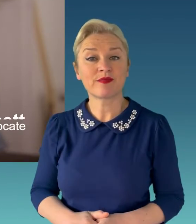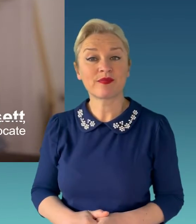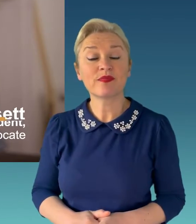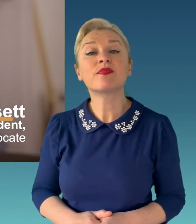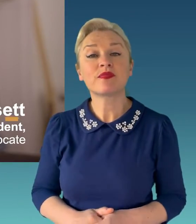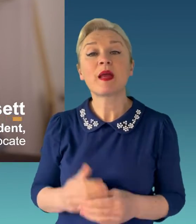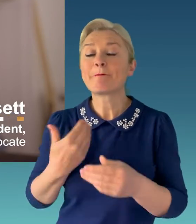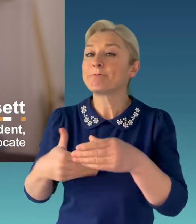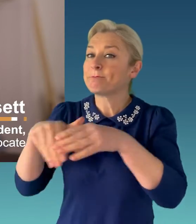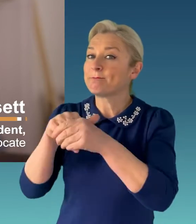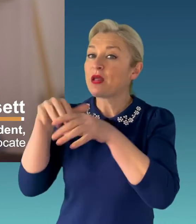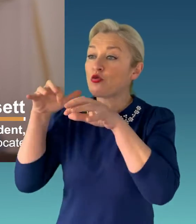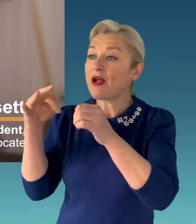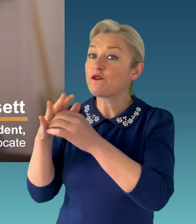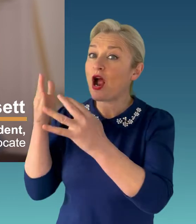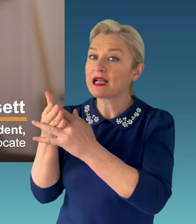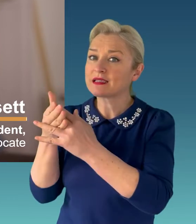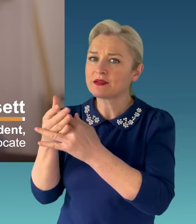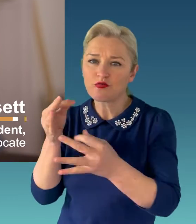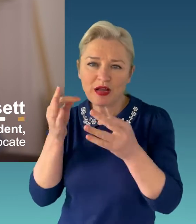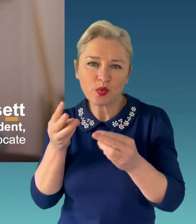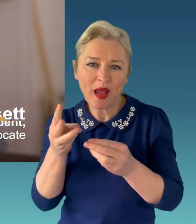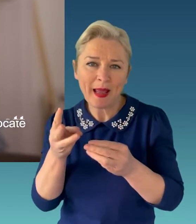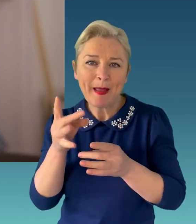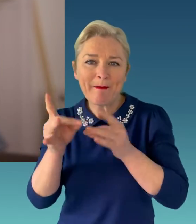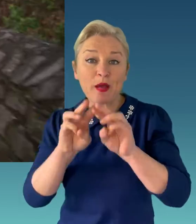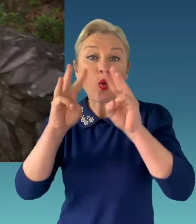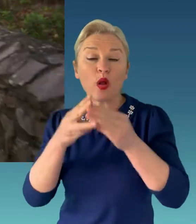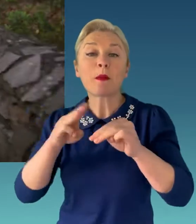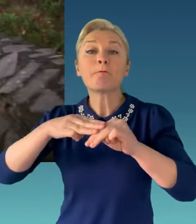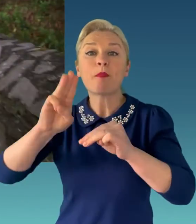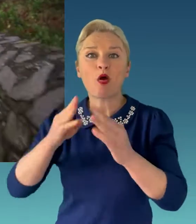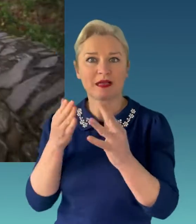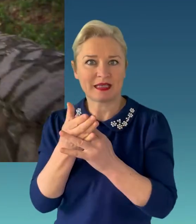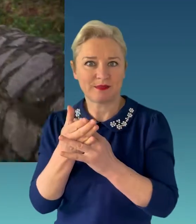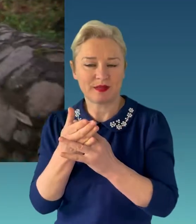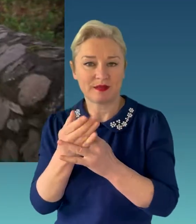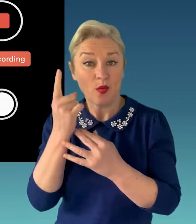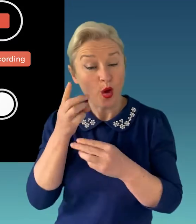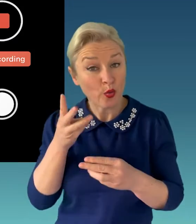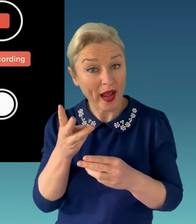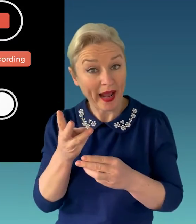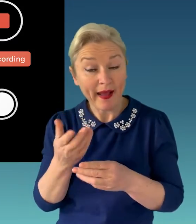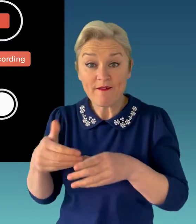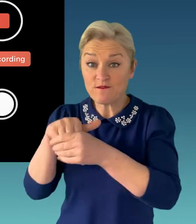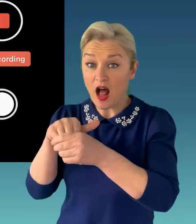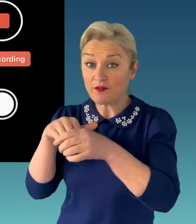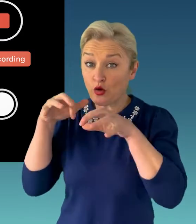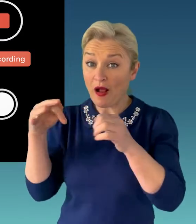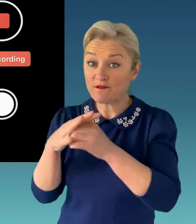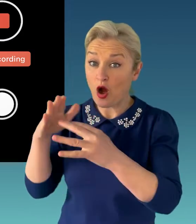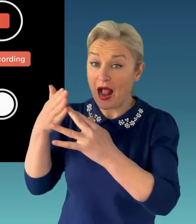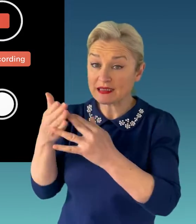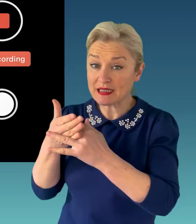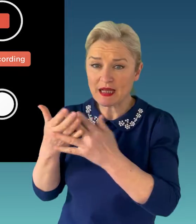And taking part in Crowd4Access is a great way of helping make the world more accessible. One way of participating in the Crowd4Access project is by